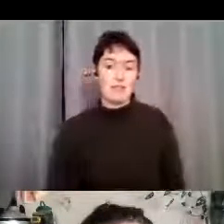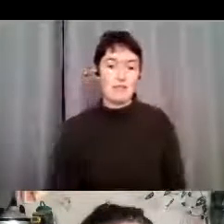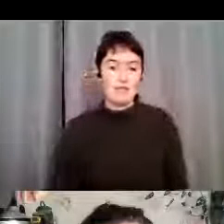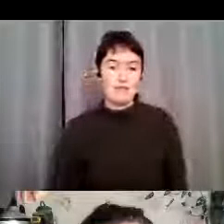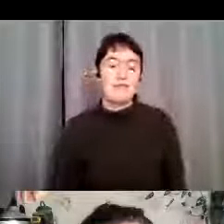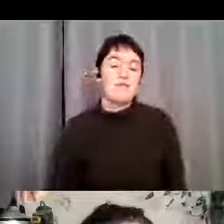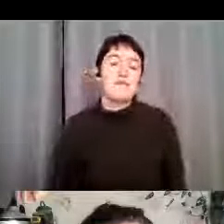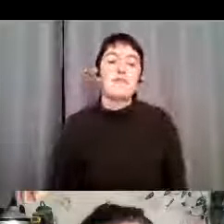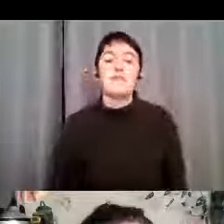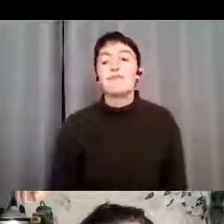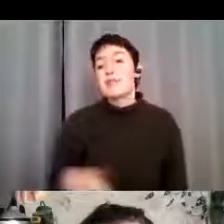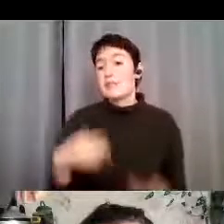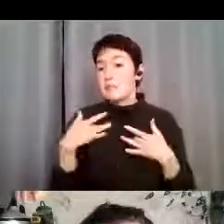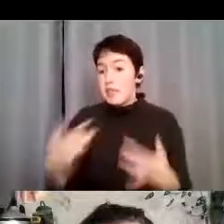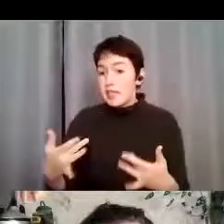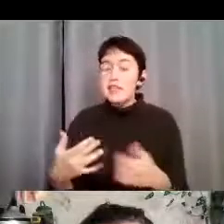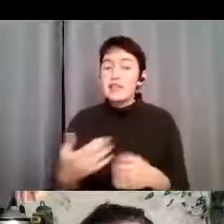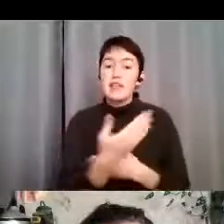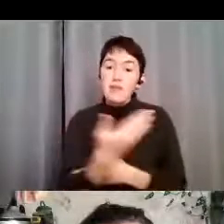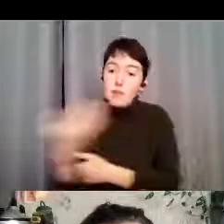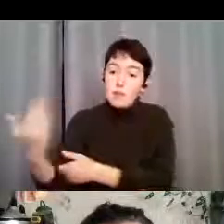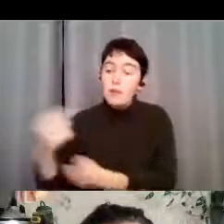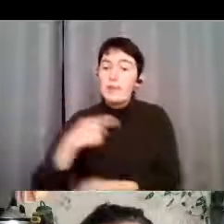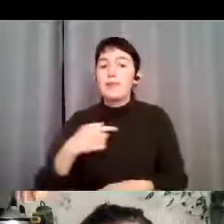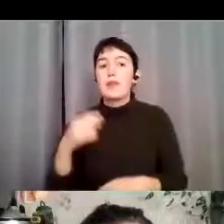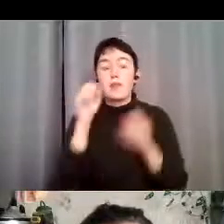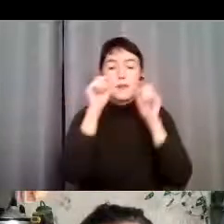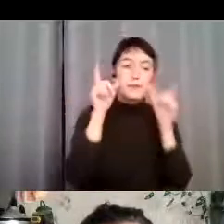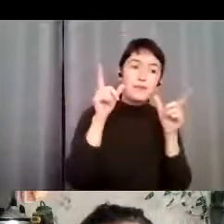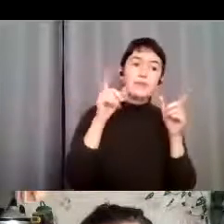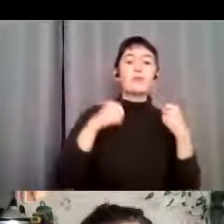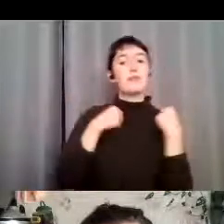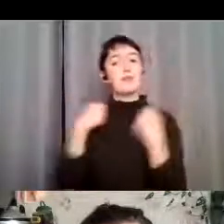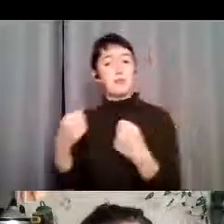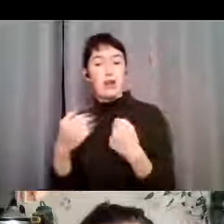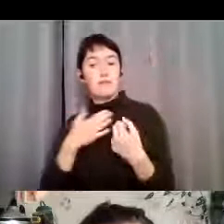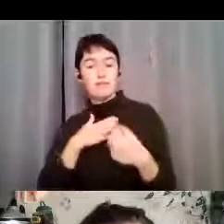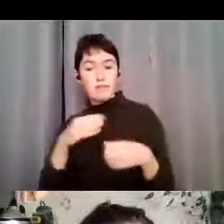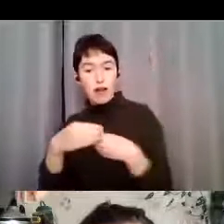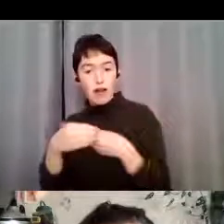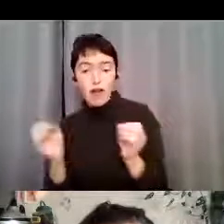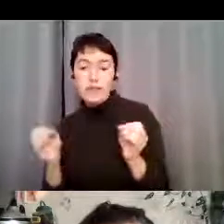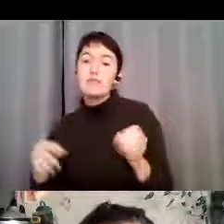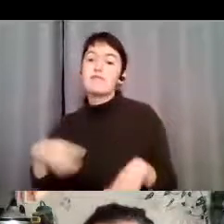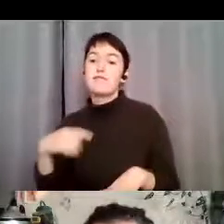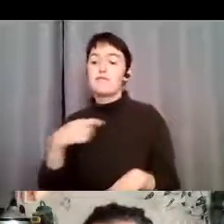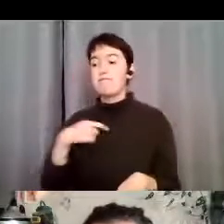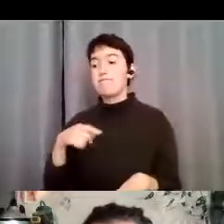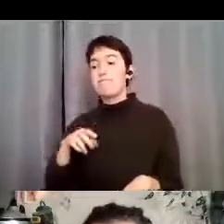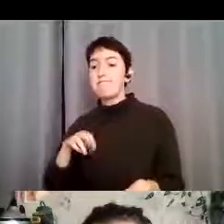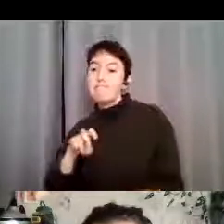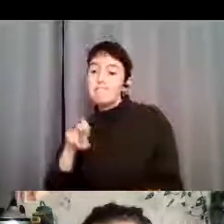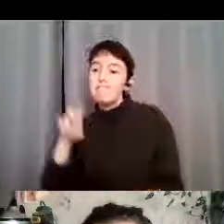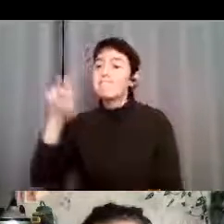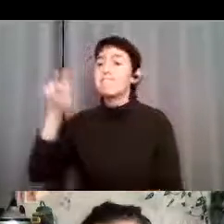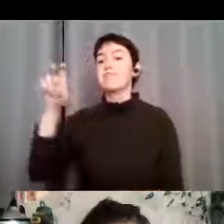usually every morning I get up and I drive to my office and I climb the elevators or climb the stairs or take the elevator